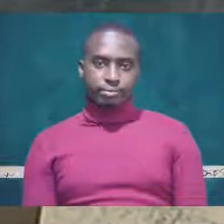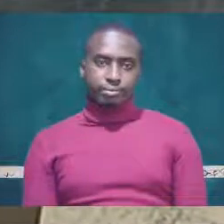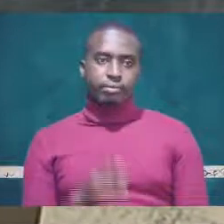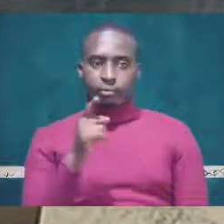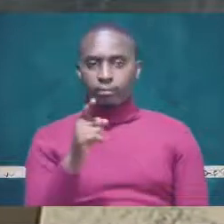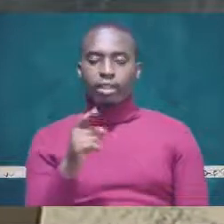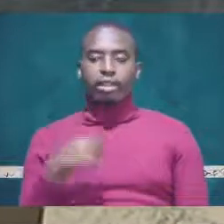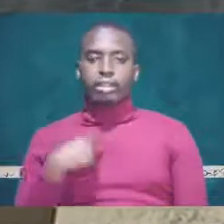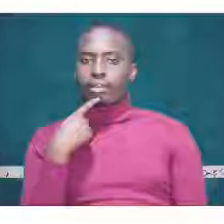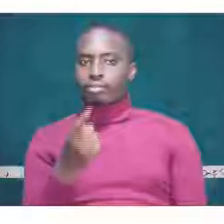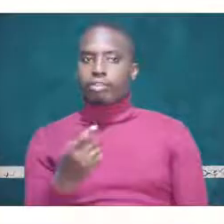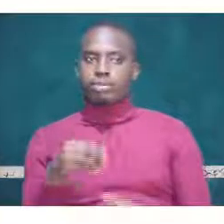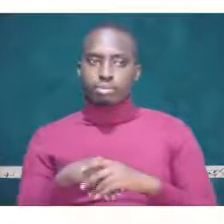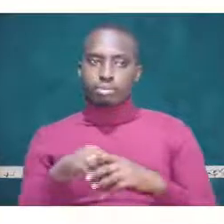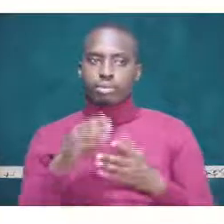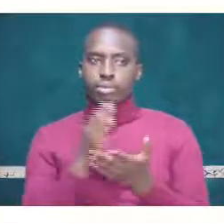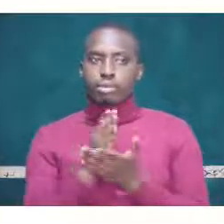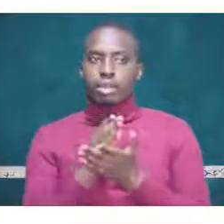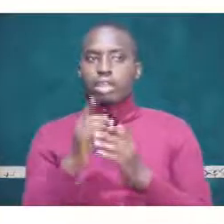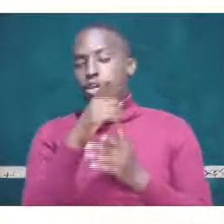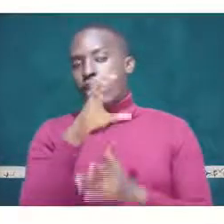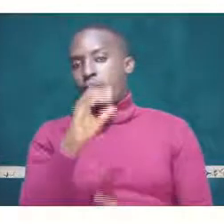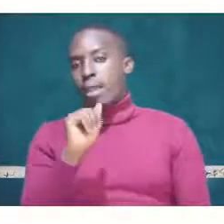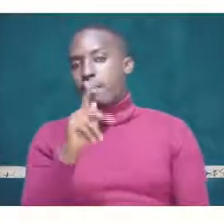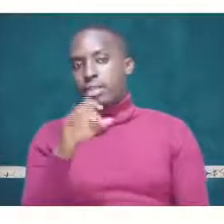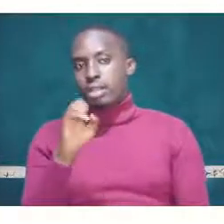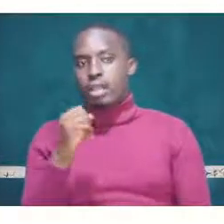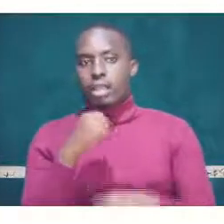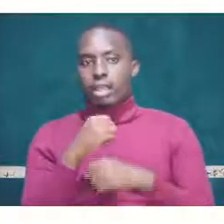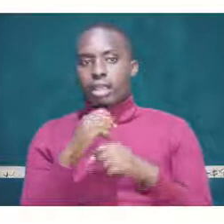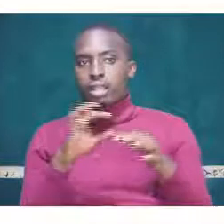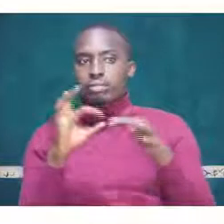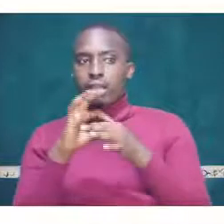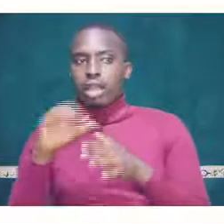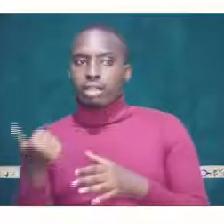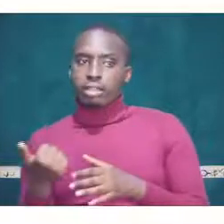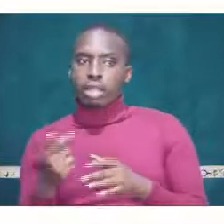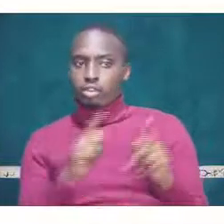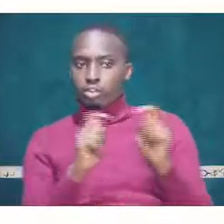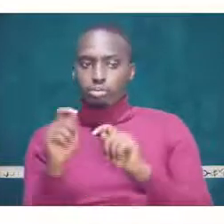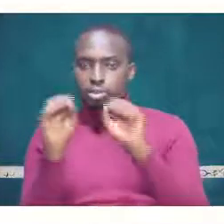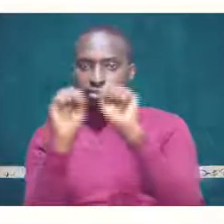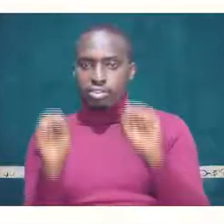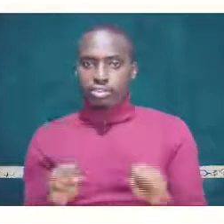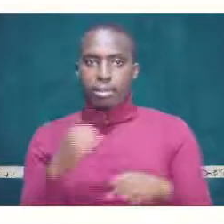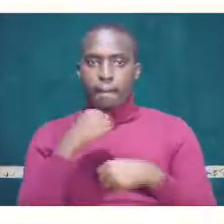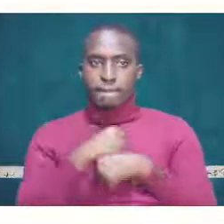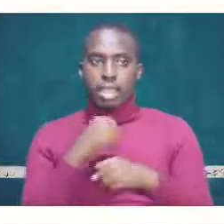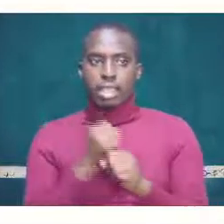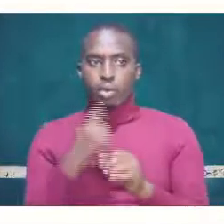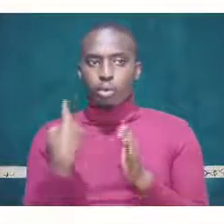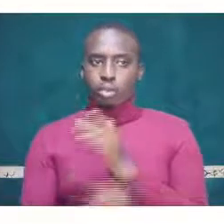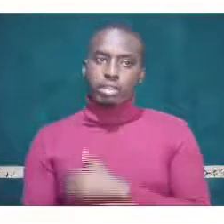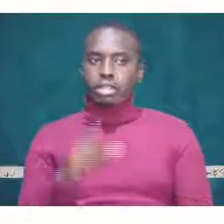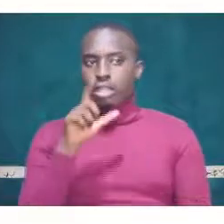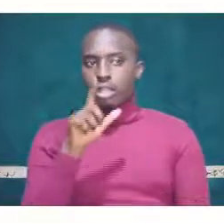was, so I said the lymphatic capillaries link up to form another transport system made of what you call